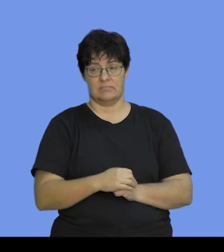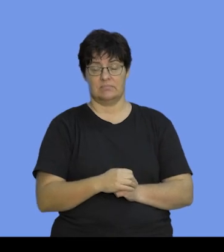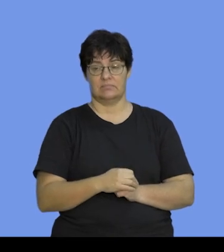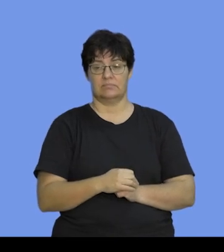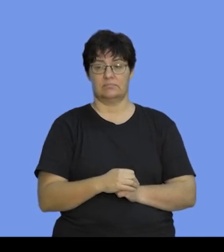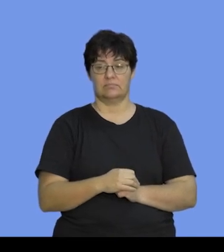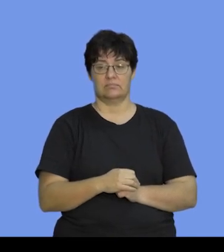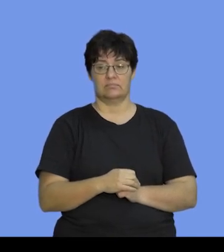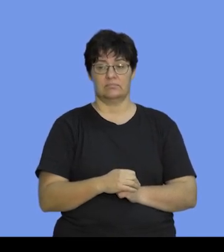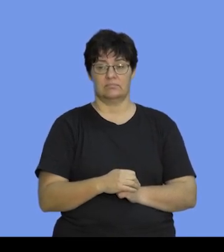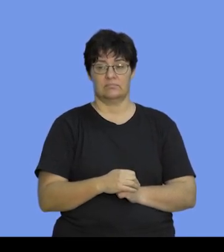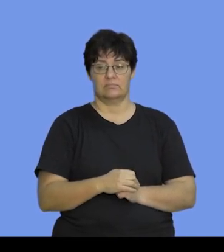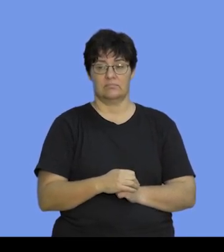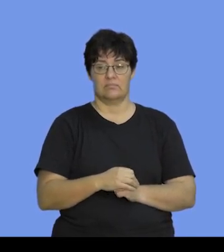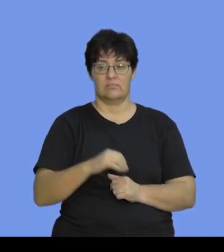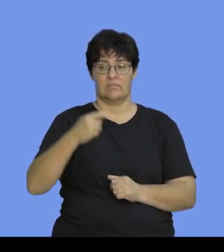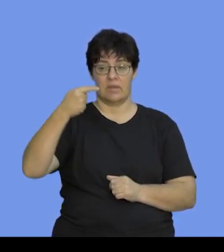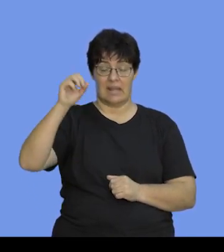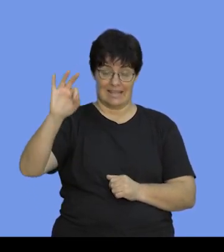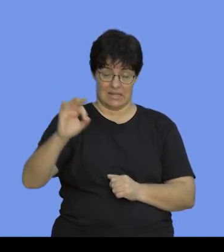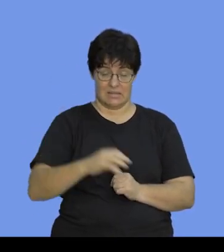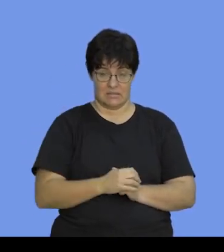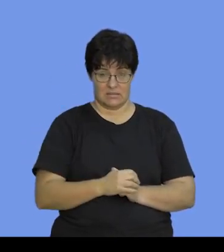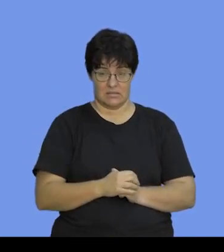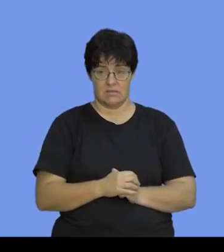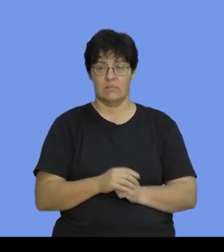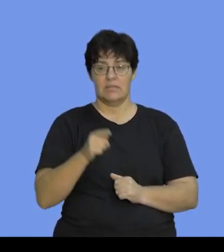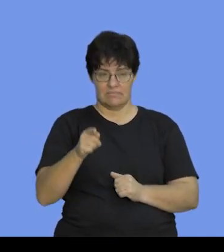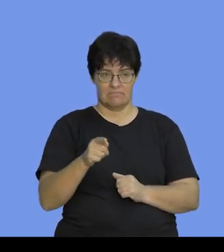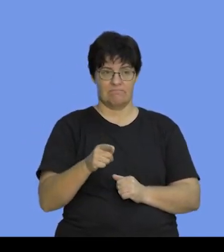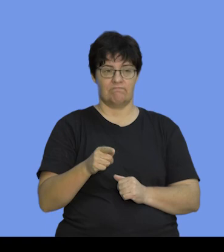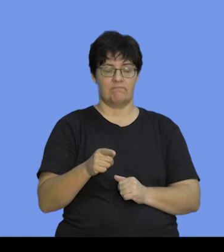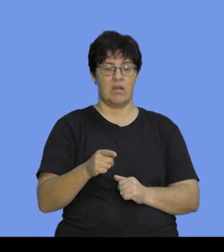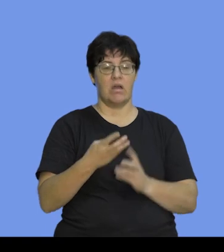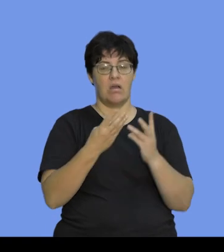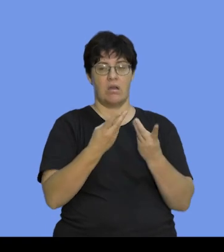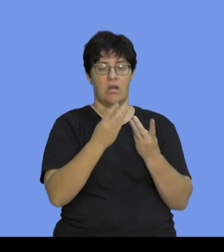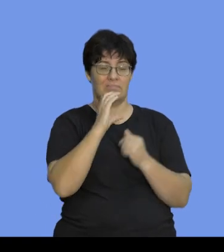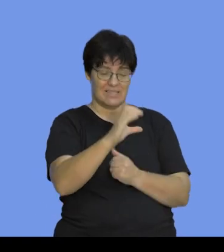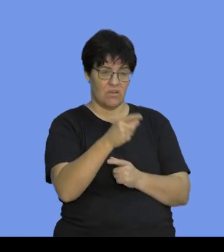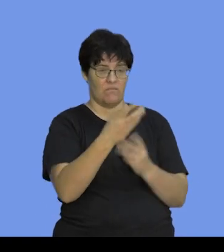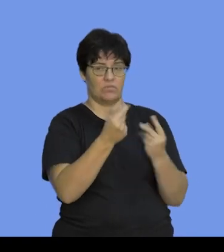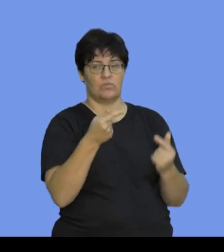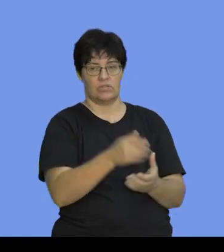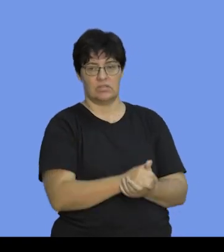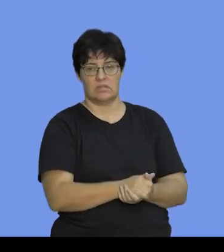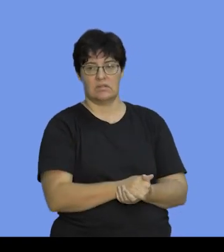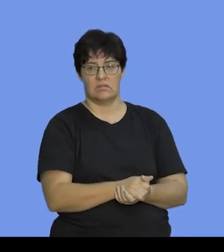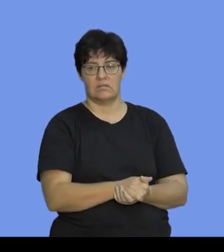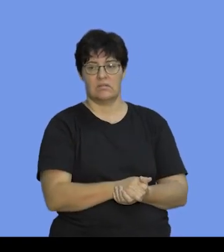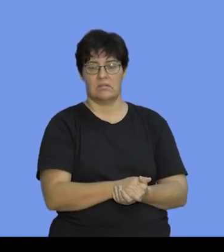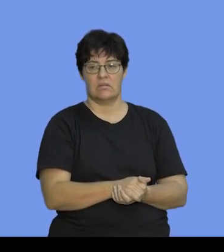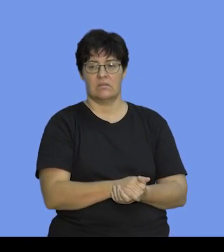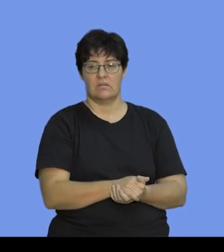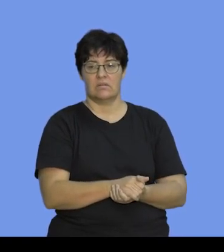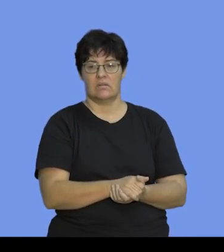0.1 mole per cubic decimeter, okay? So that's the concentration of the solution,